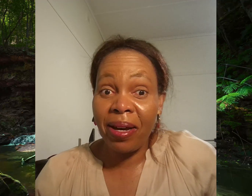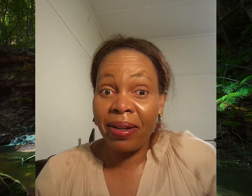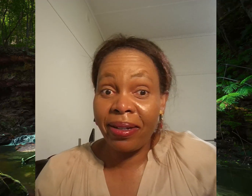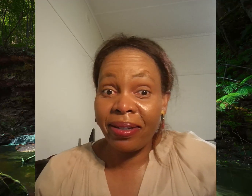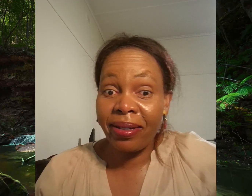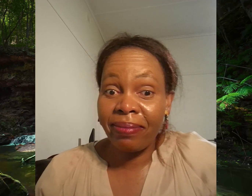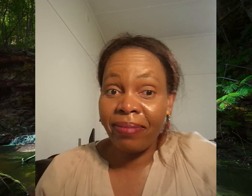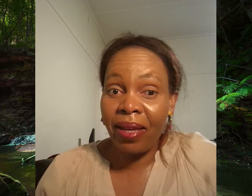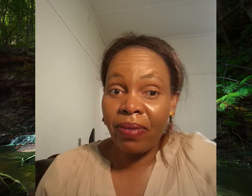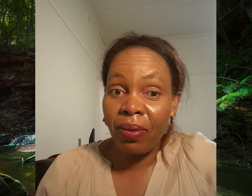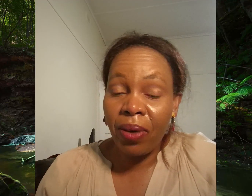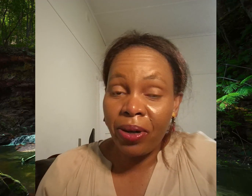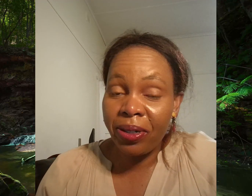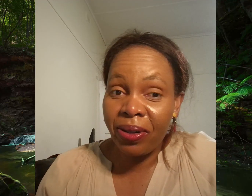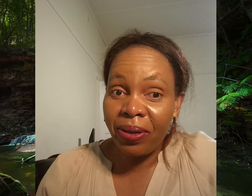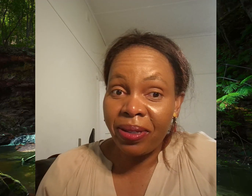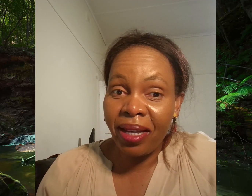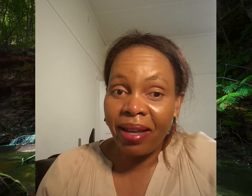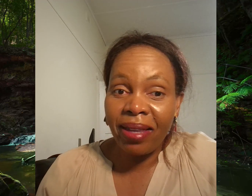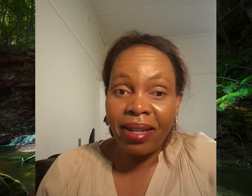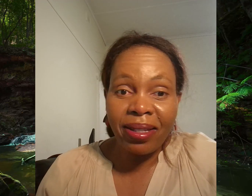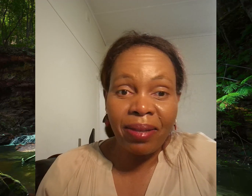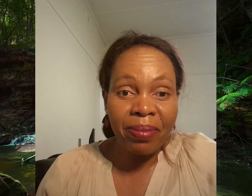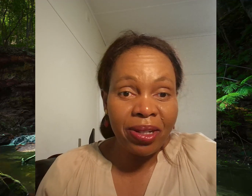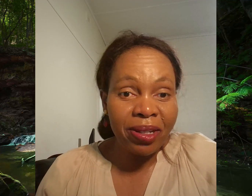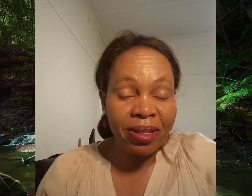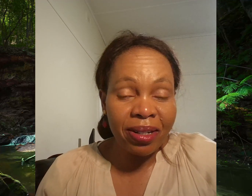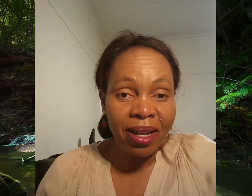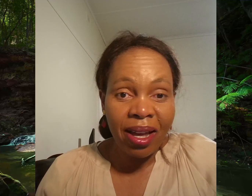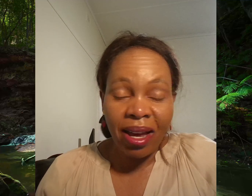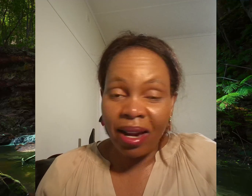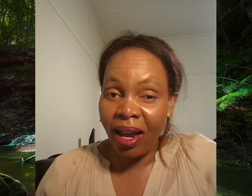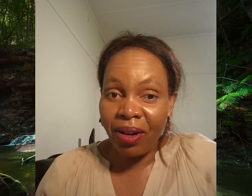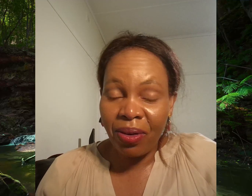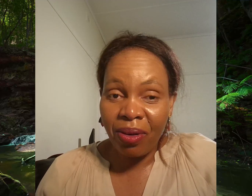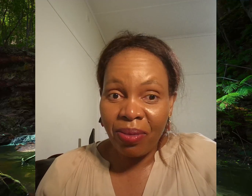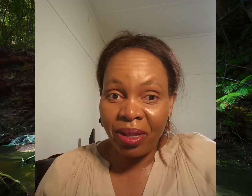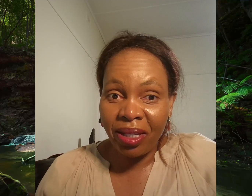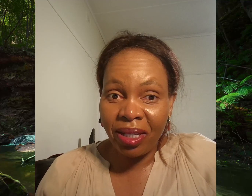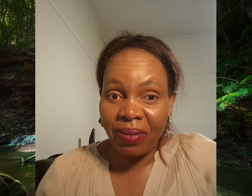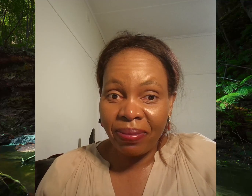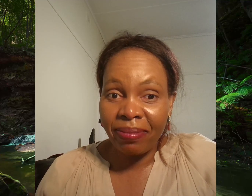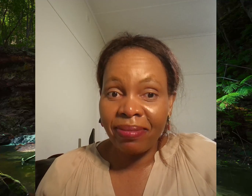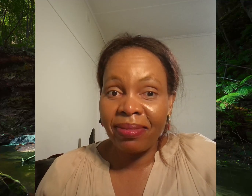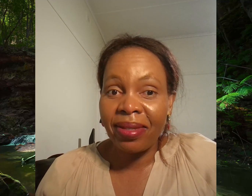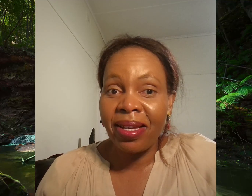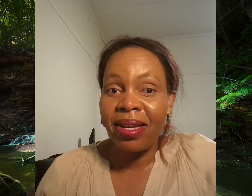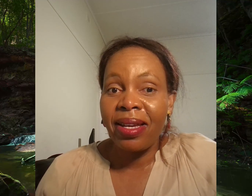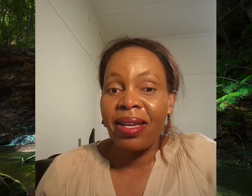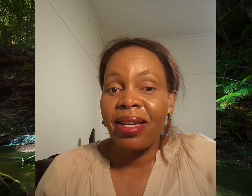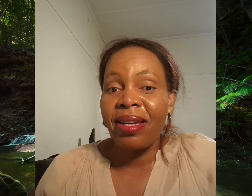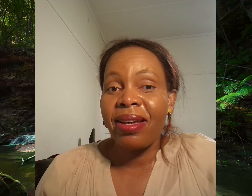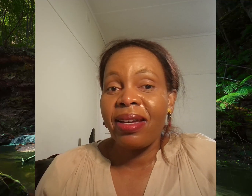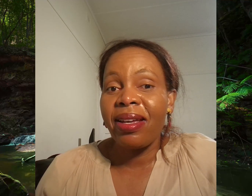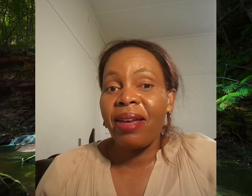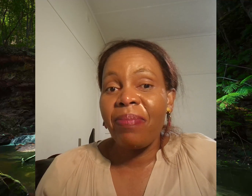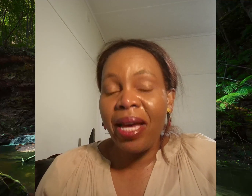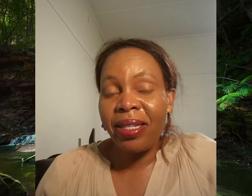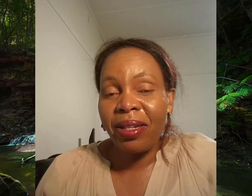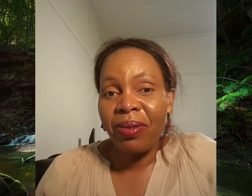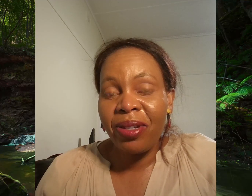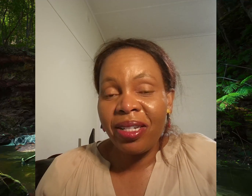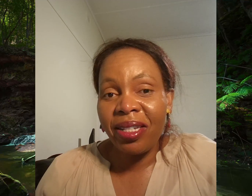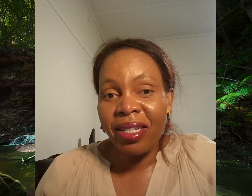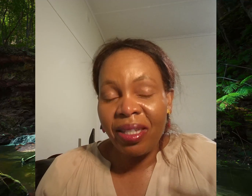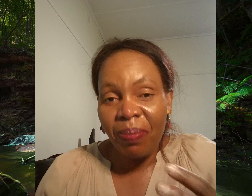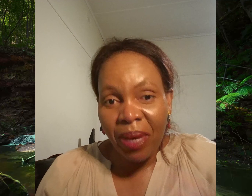Think about it. If you watch those that submission, an ad hoc committee, a